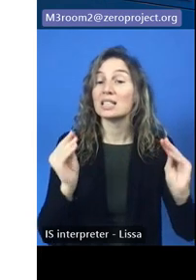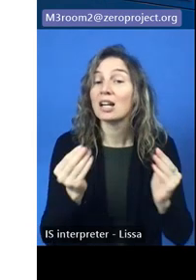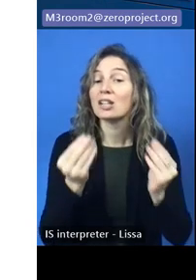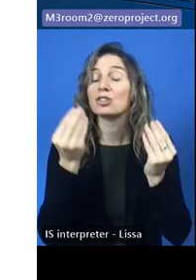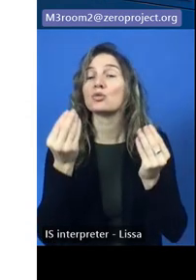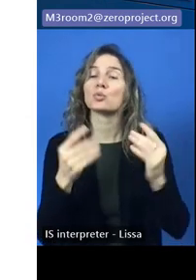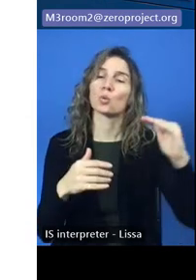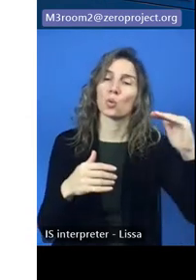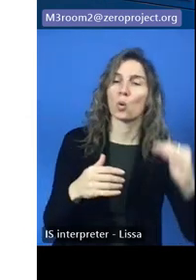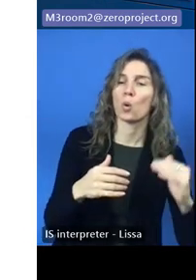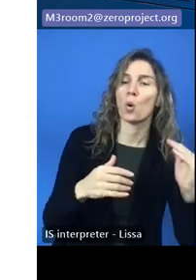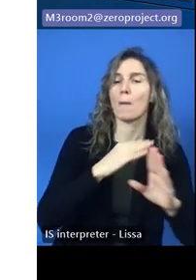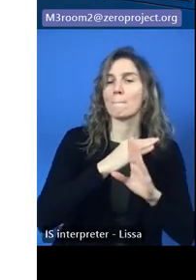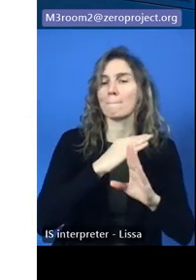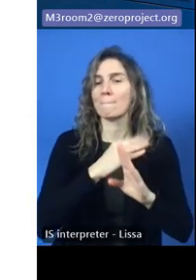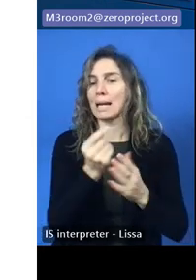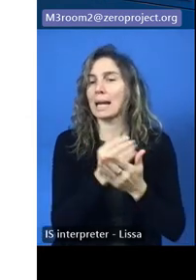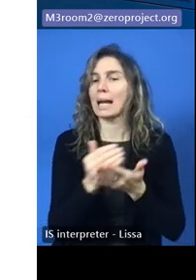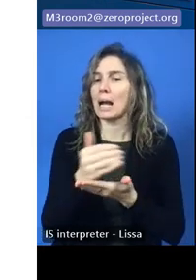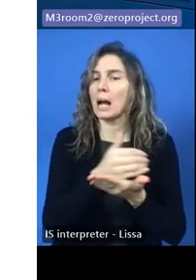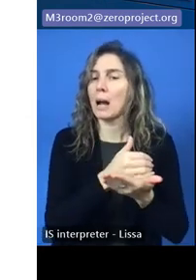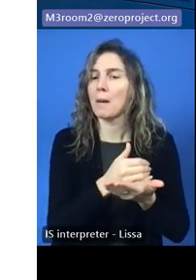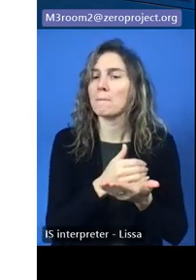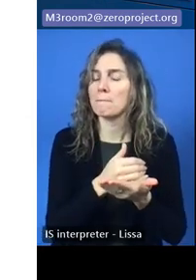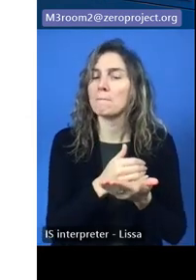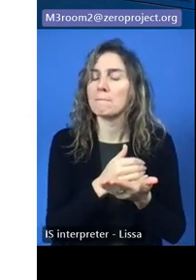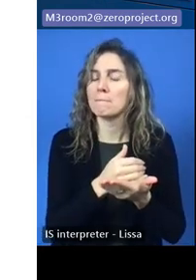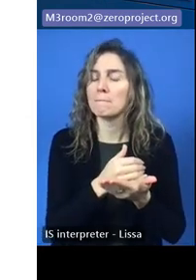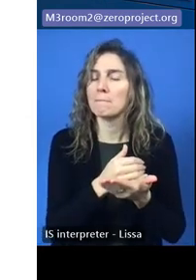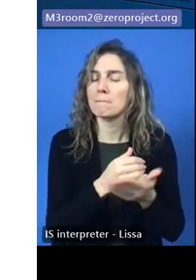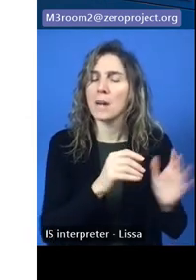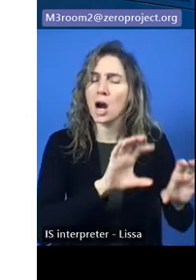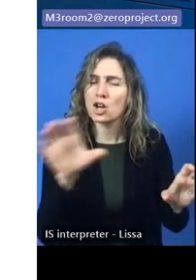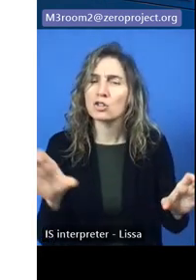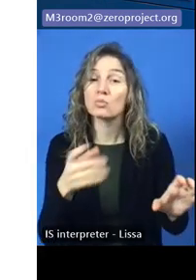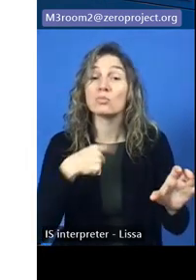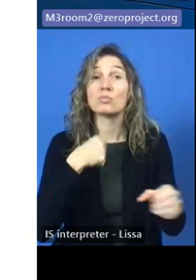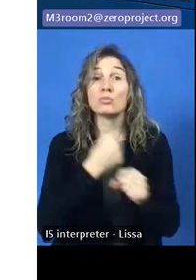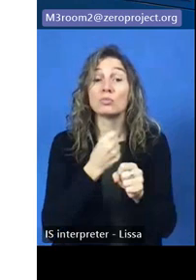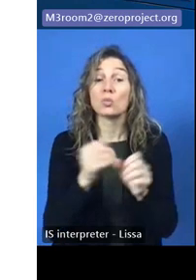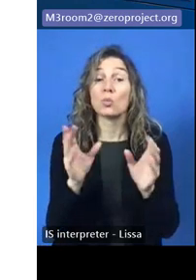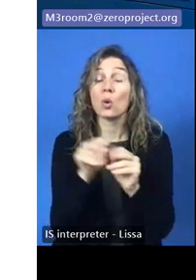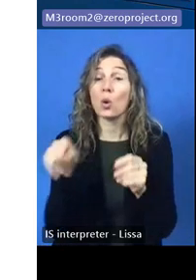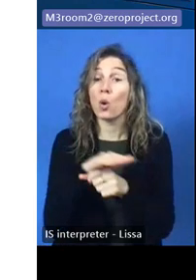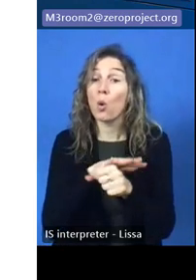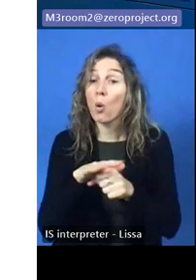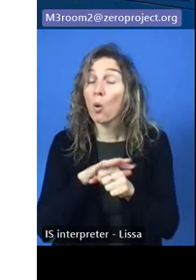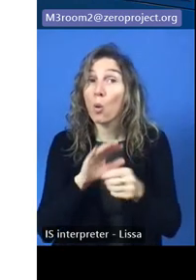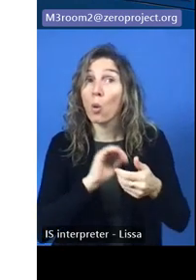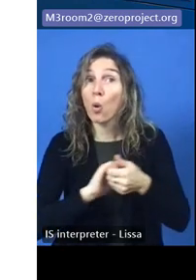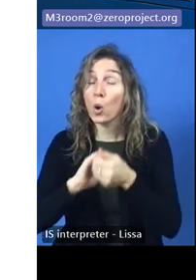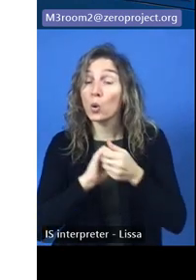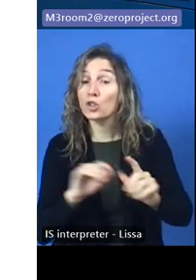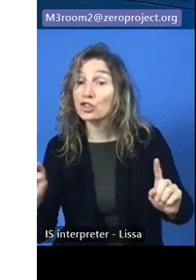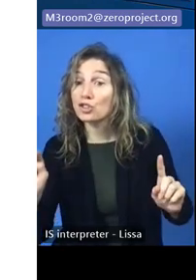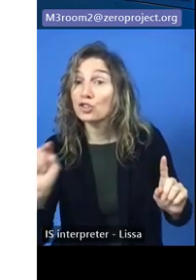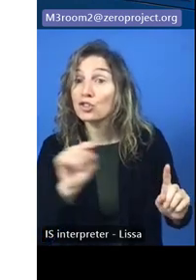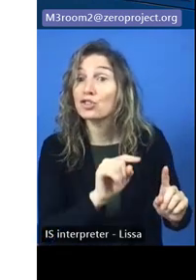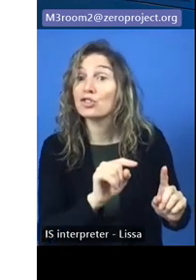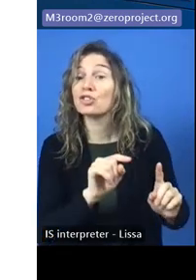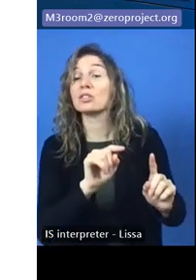income countries. We work in 25 countries in partnership with local organizations to provide access